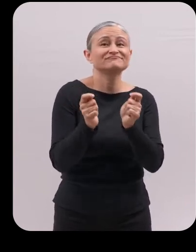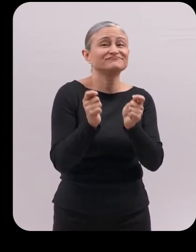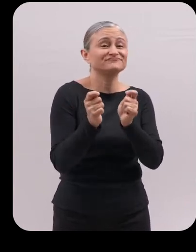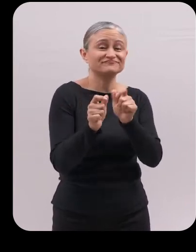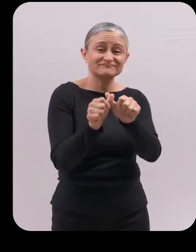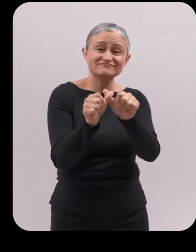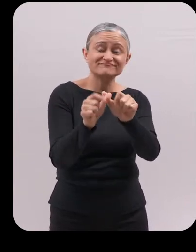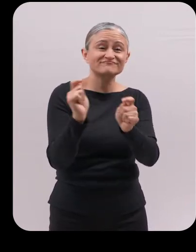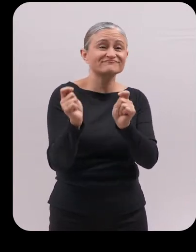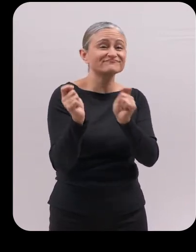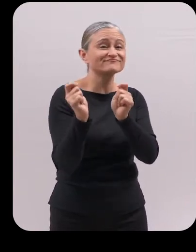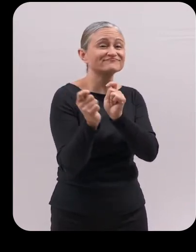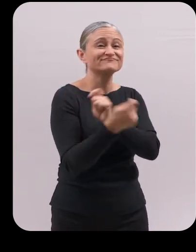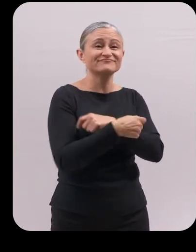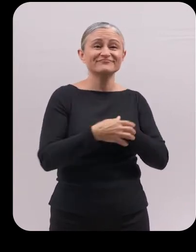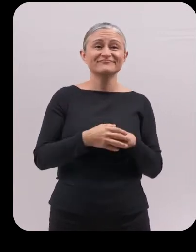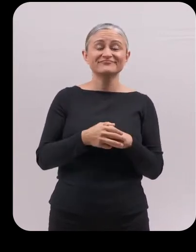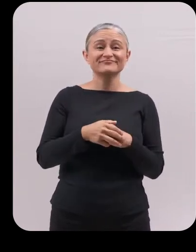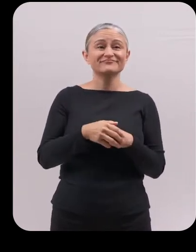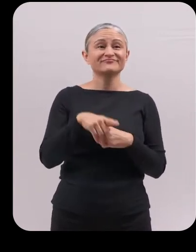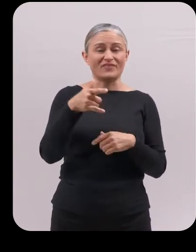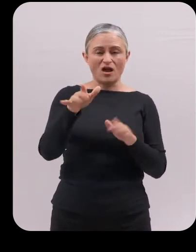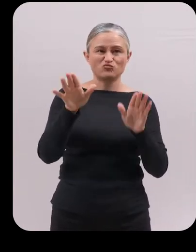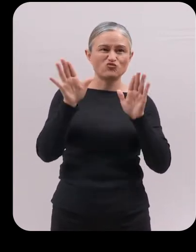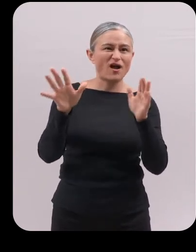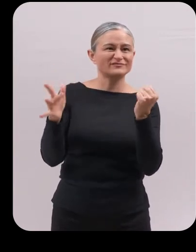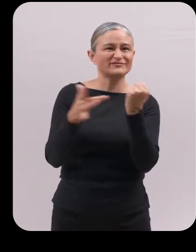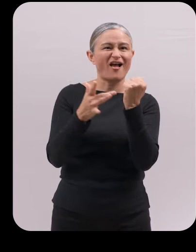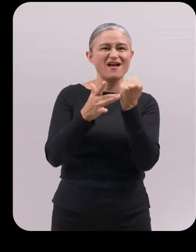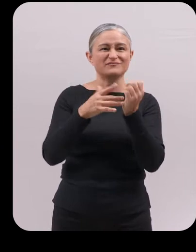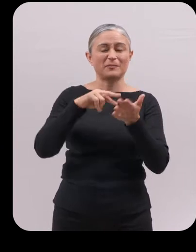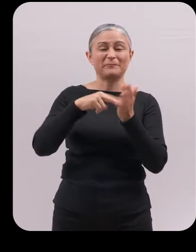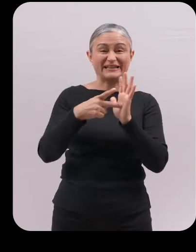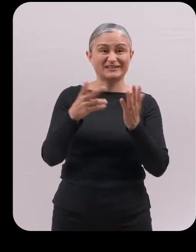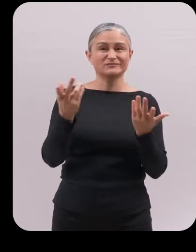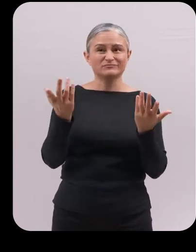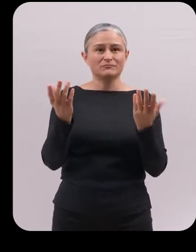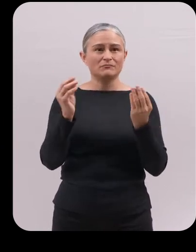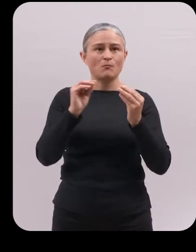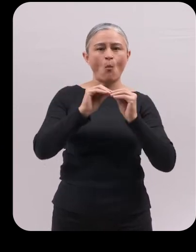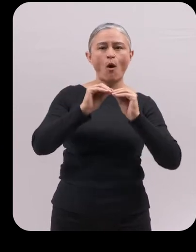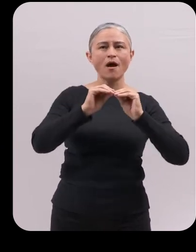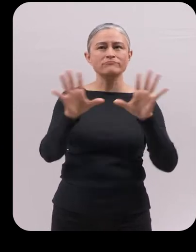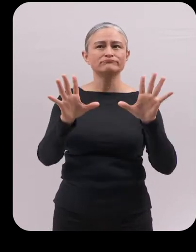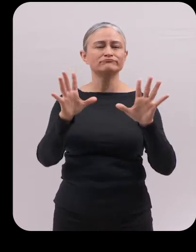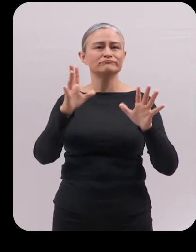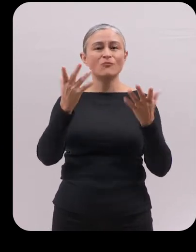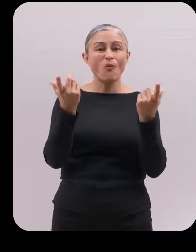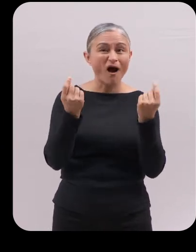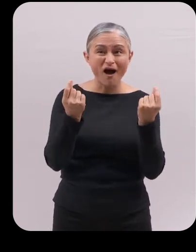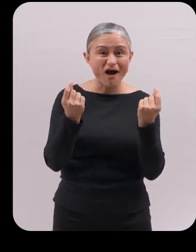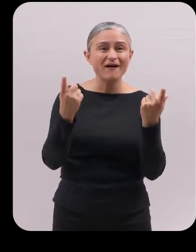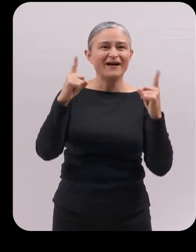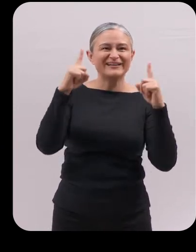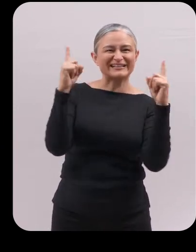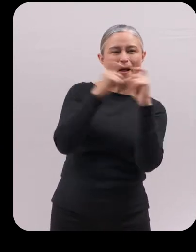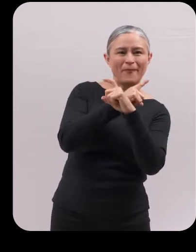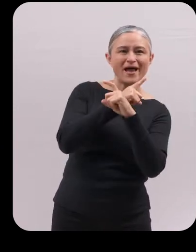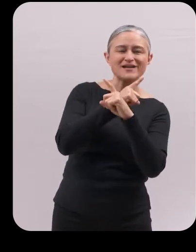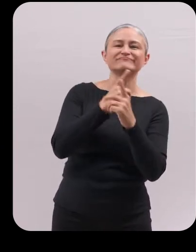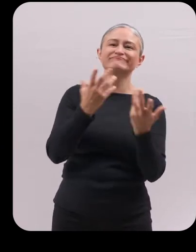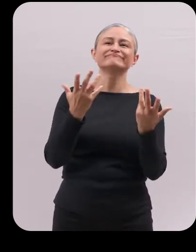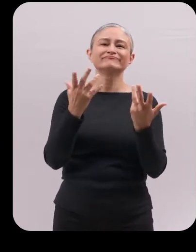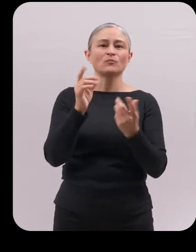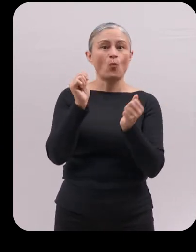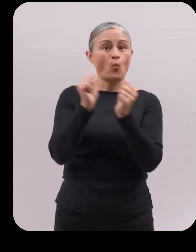constantly evolving. It's great to see the latest technologies come out, but that means more complexity, especially with